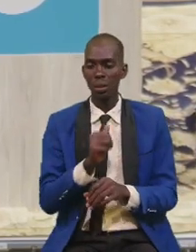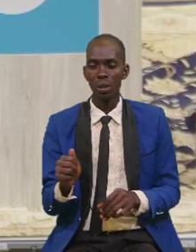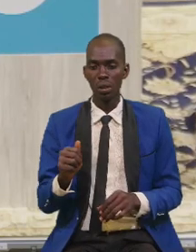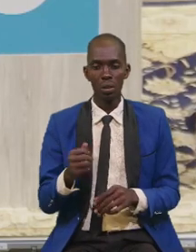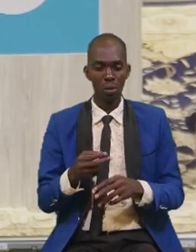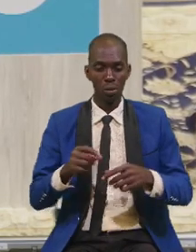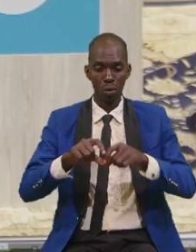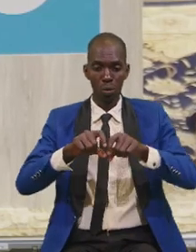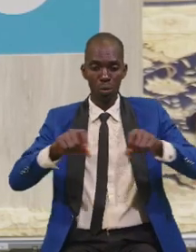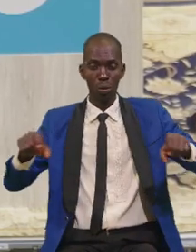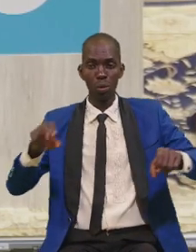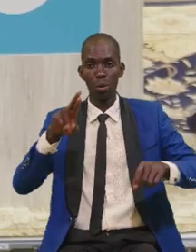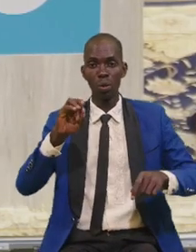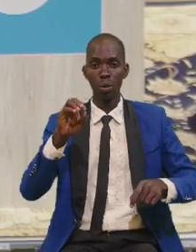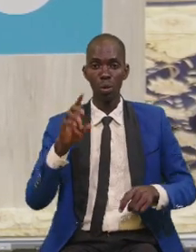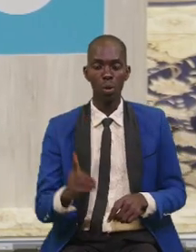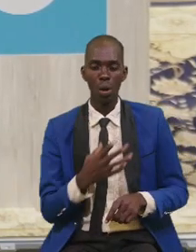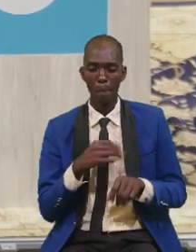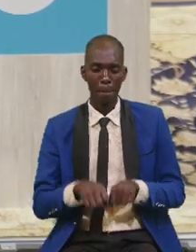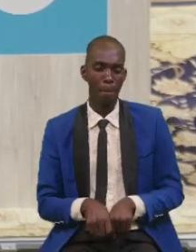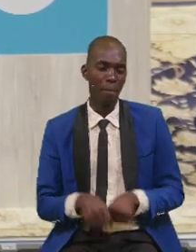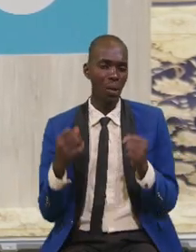human. That is a superhuman